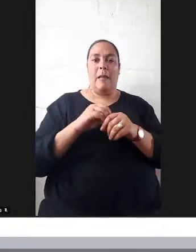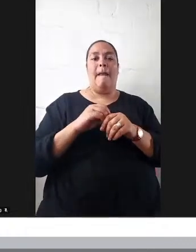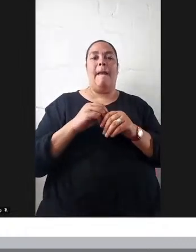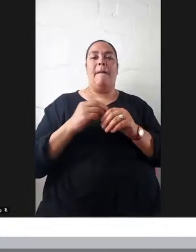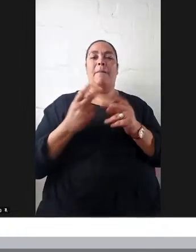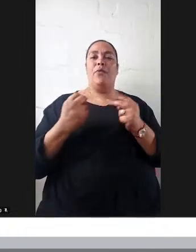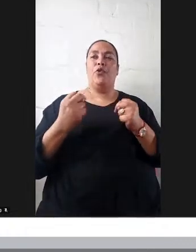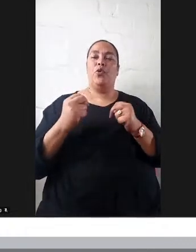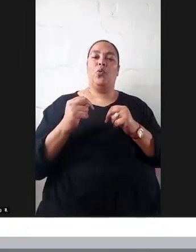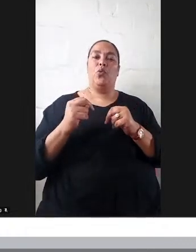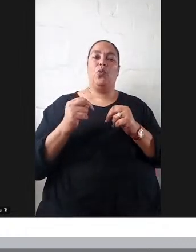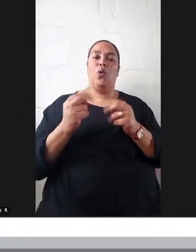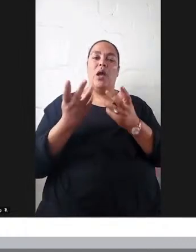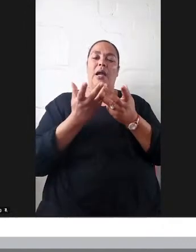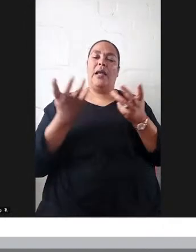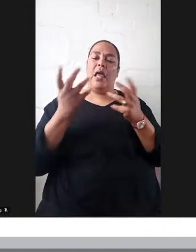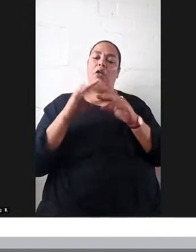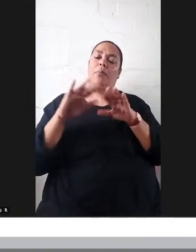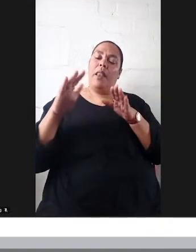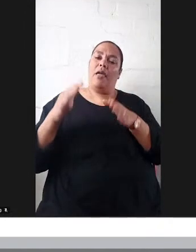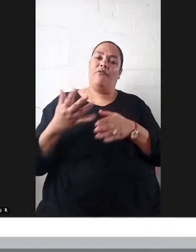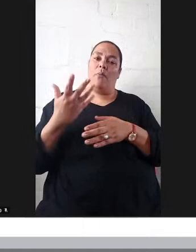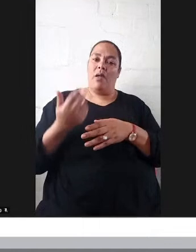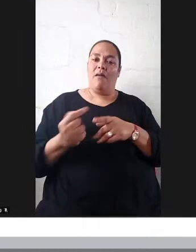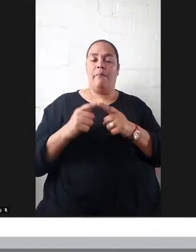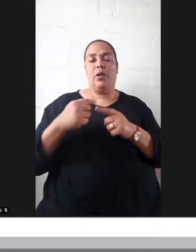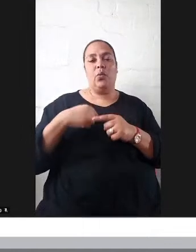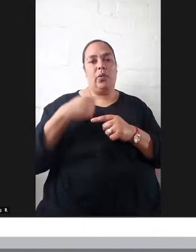platform, and we think has got some